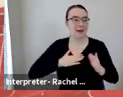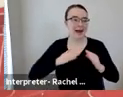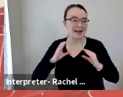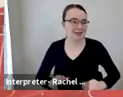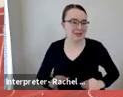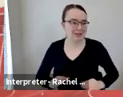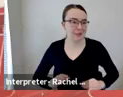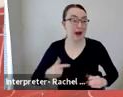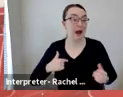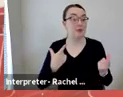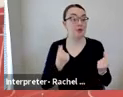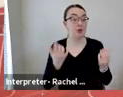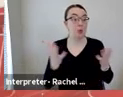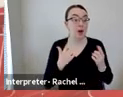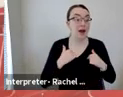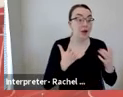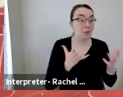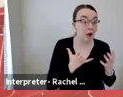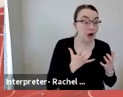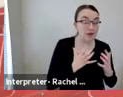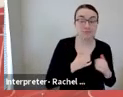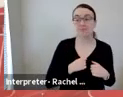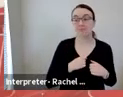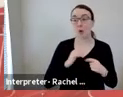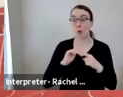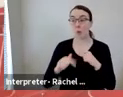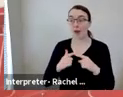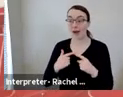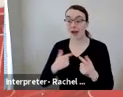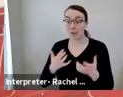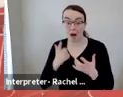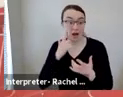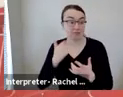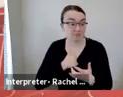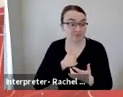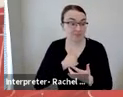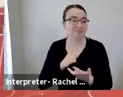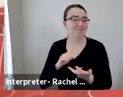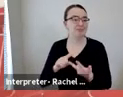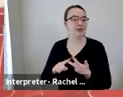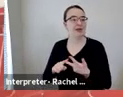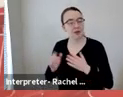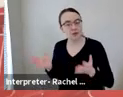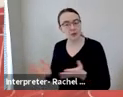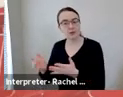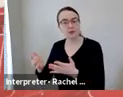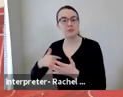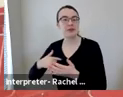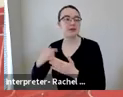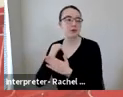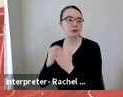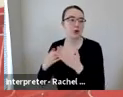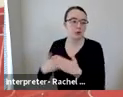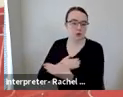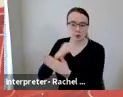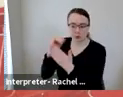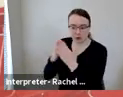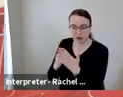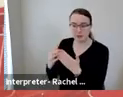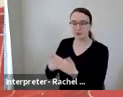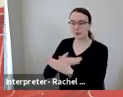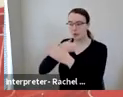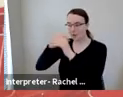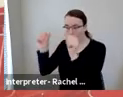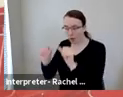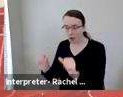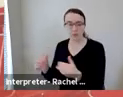want to do when I want to do it. And it's pushed me to draw new shapes, new forms, new things. You see me